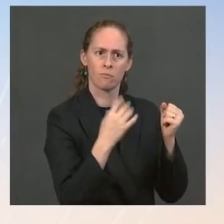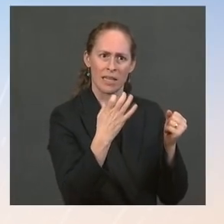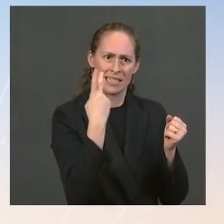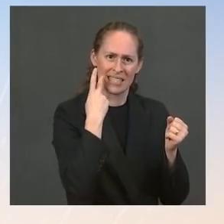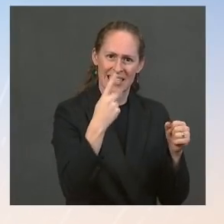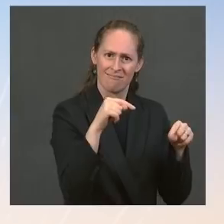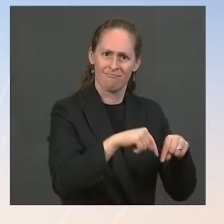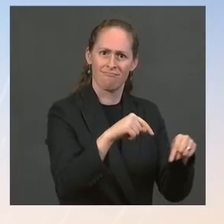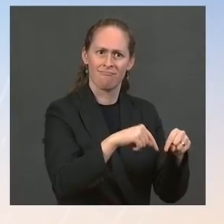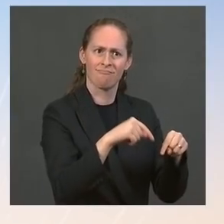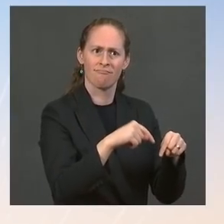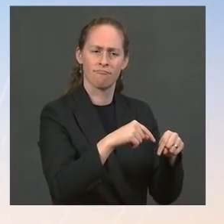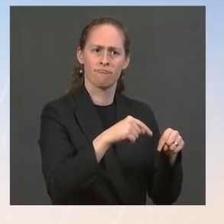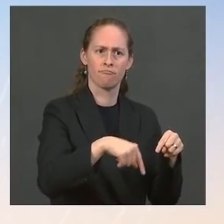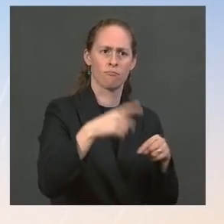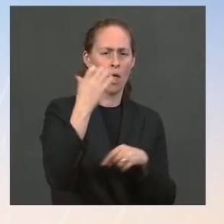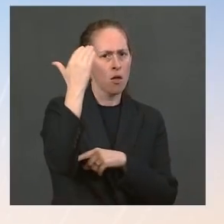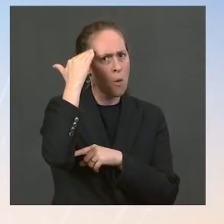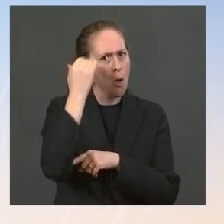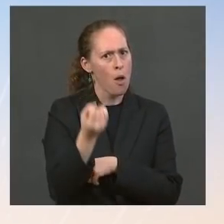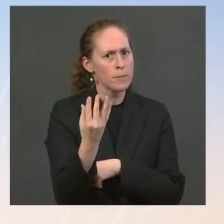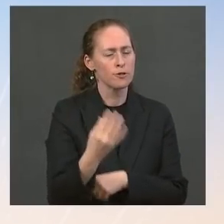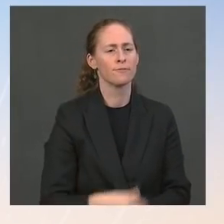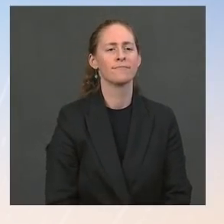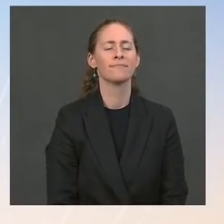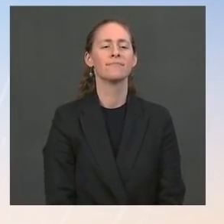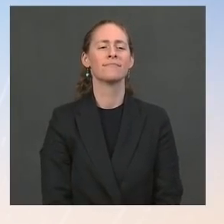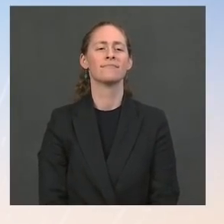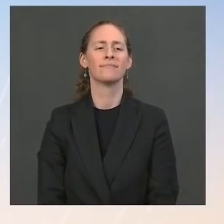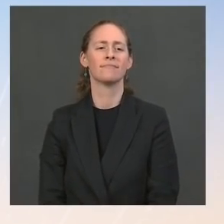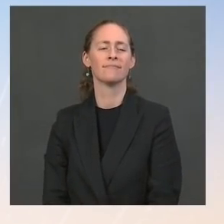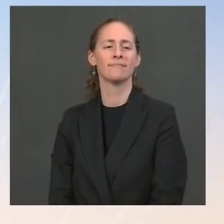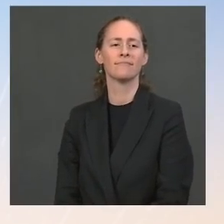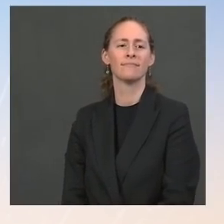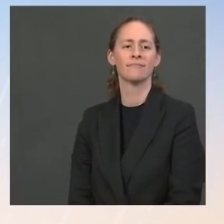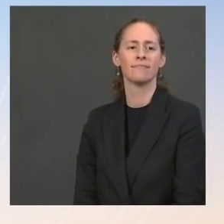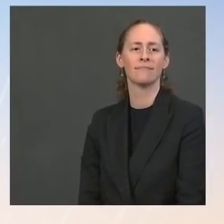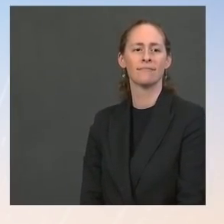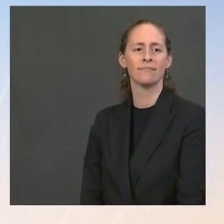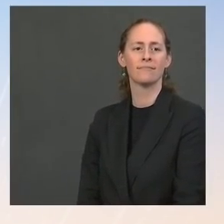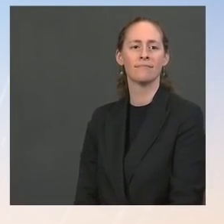a finer point on it, if your choice is between a vote tonight that fails but sort of